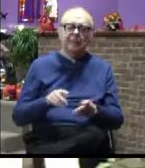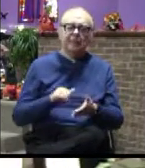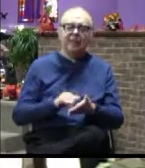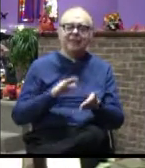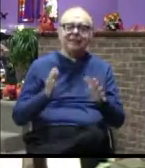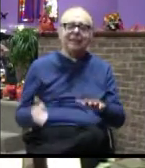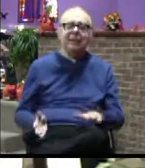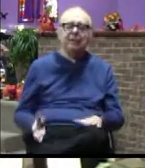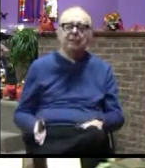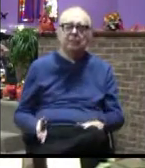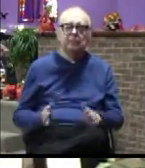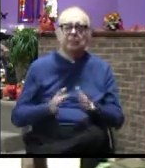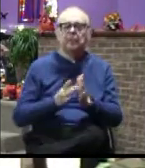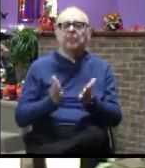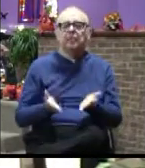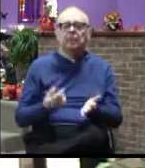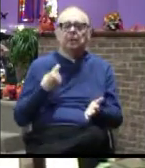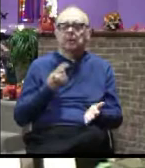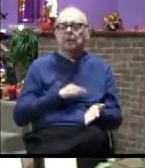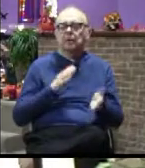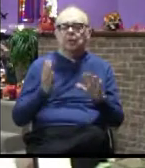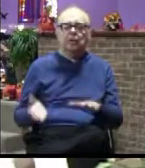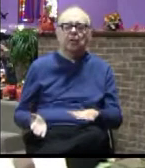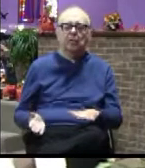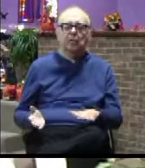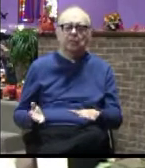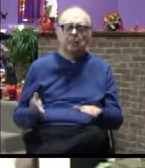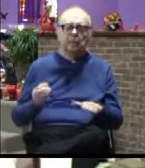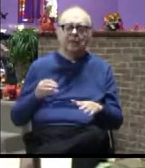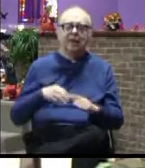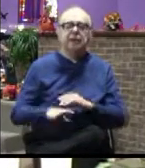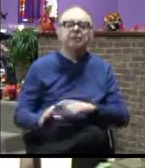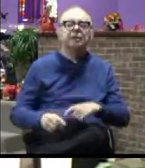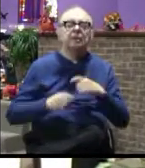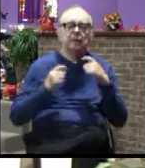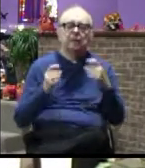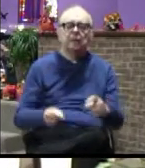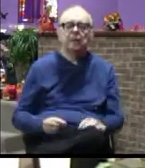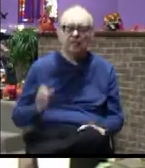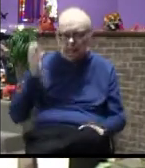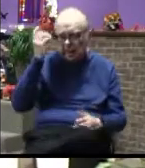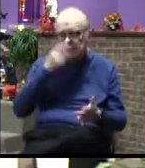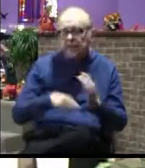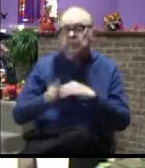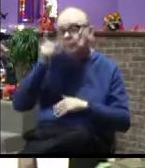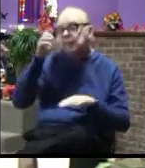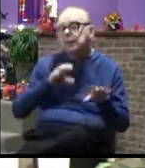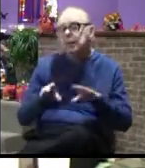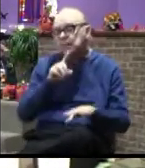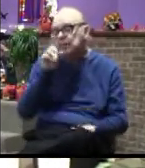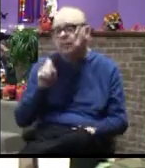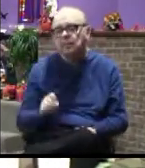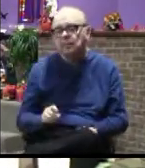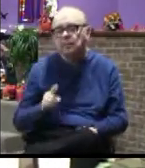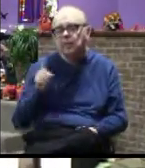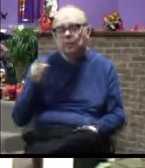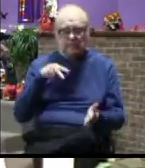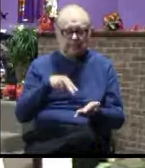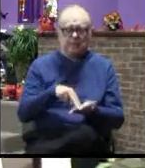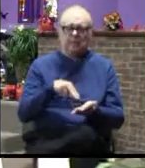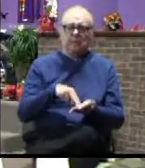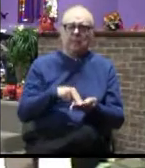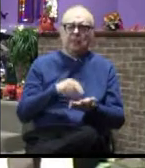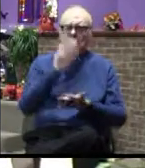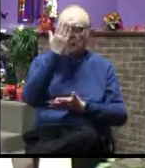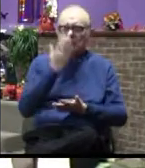dead. The Bible says we were dead in our trespasses. And guess what he did? He